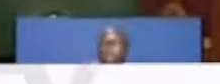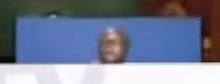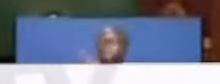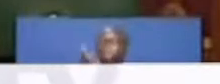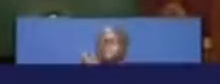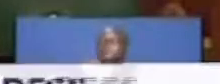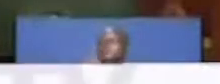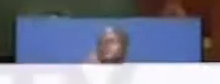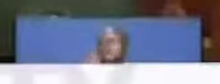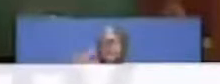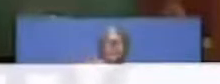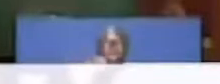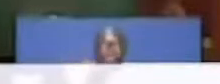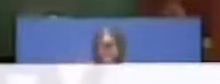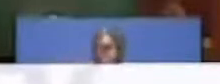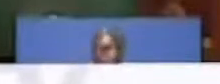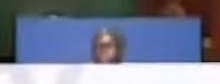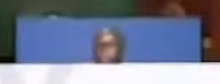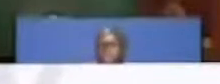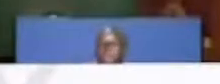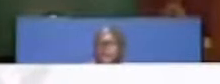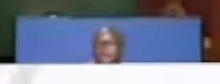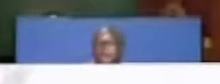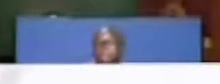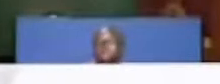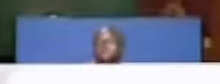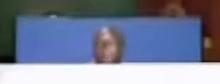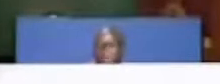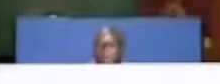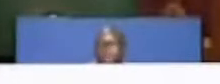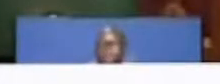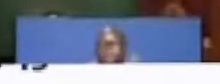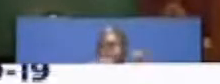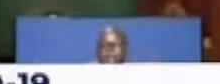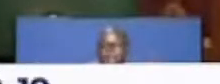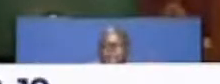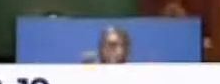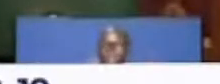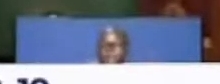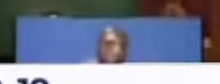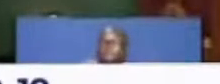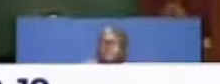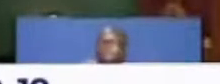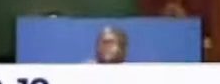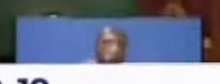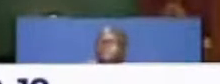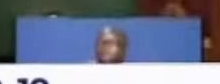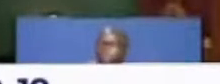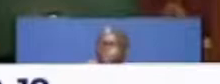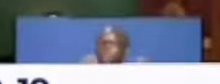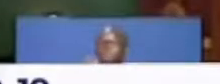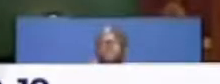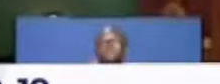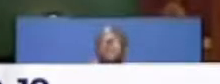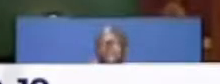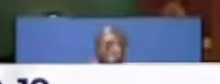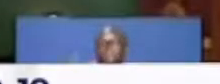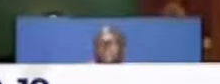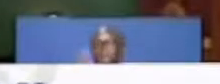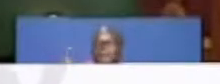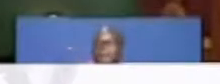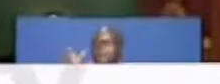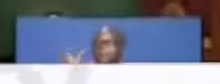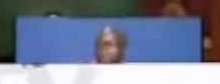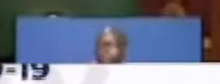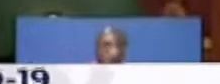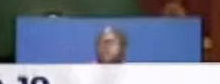generation. Ours is a relay race where we receive the baton and run the race and pass it on to our